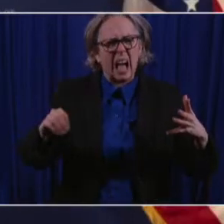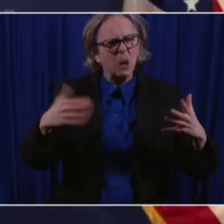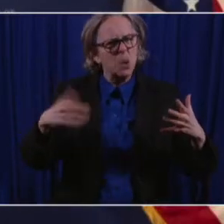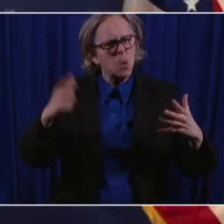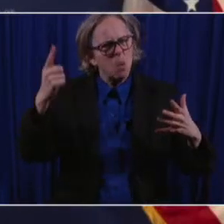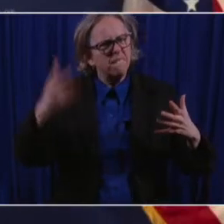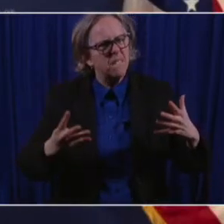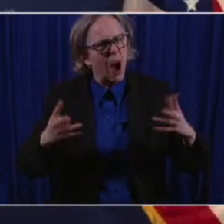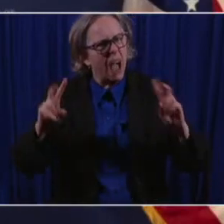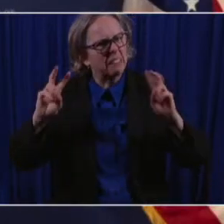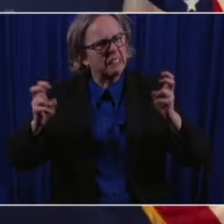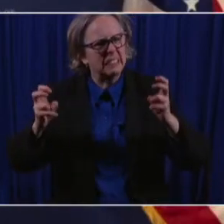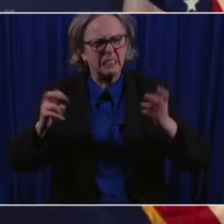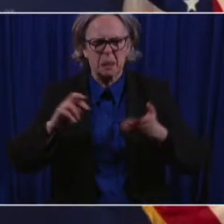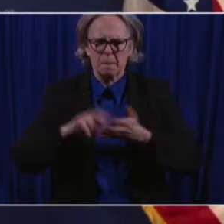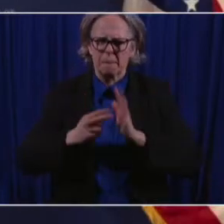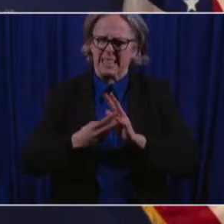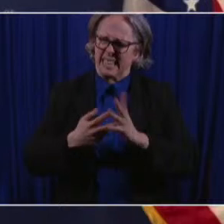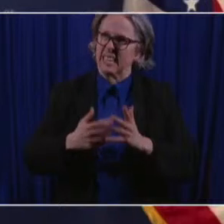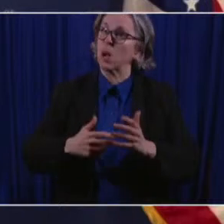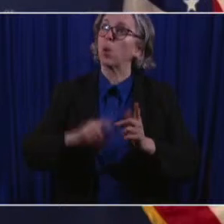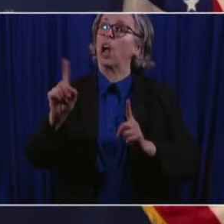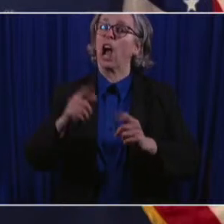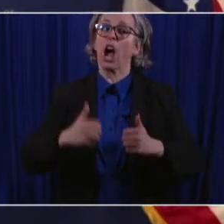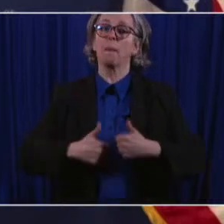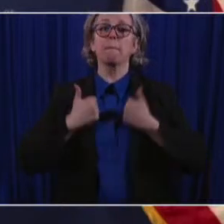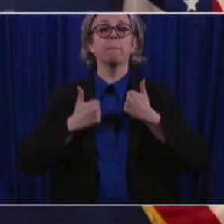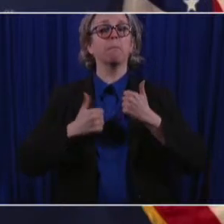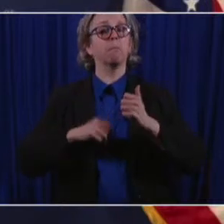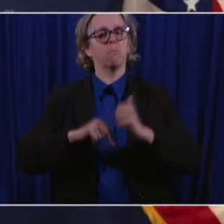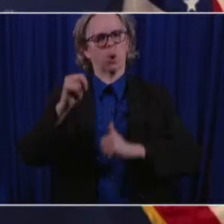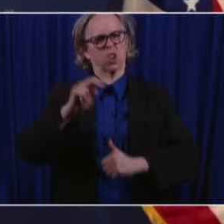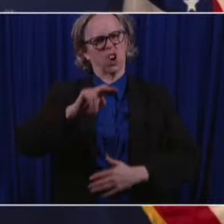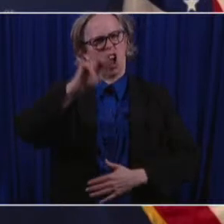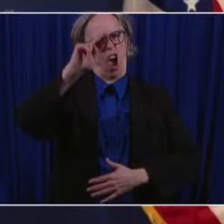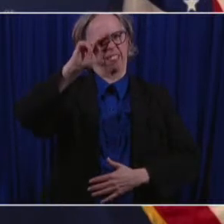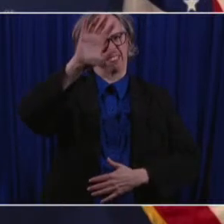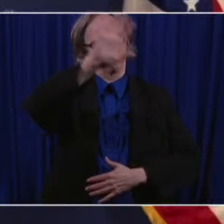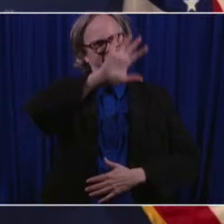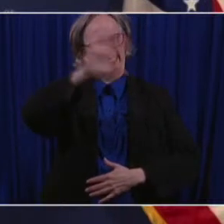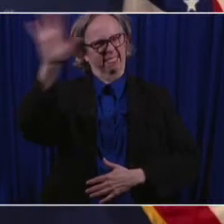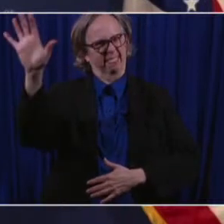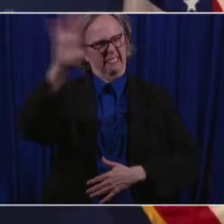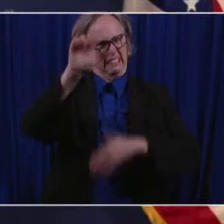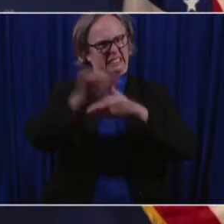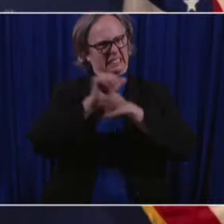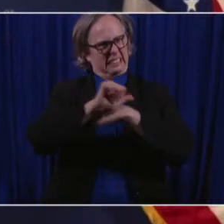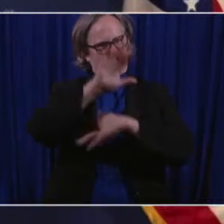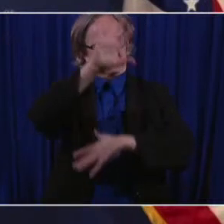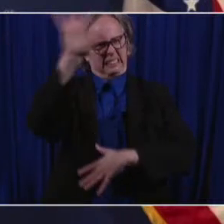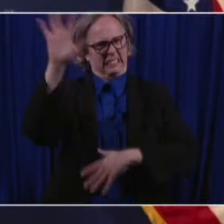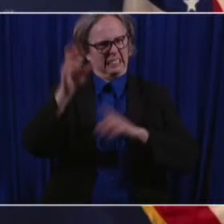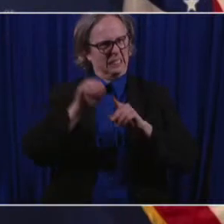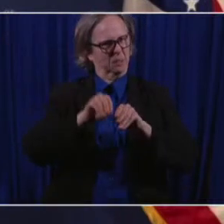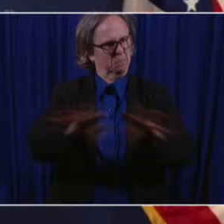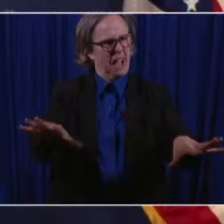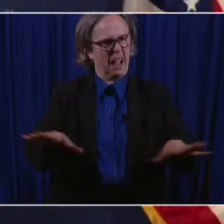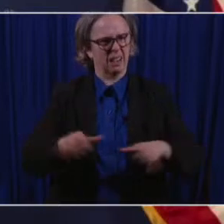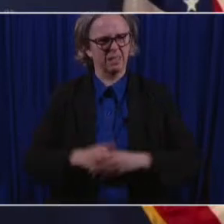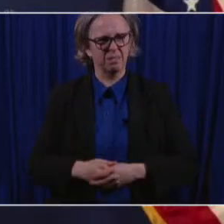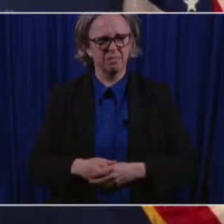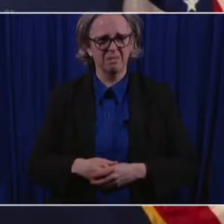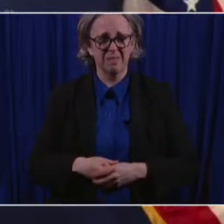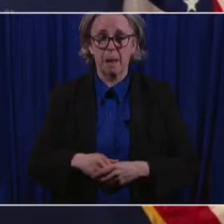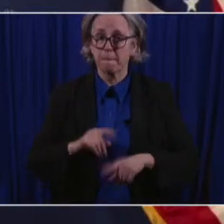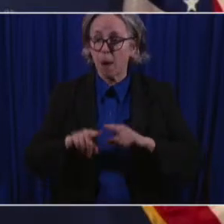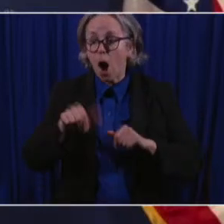of them are in the northern part of the state. We know that many parts of the state are seeing increases in cases. But